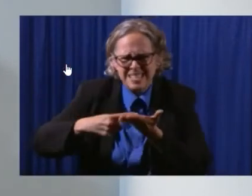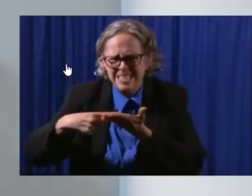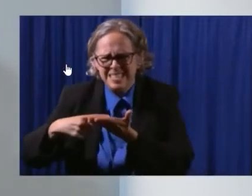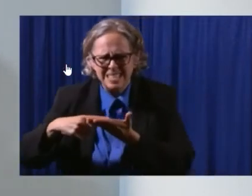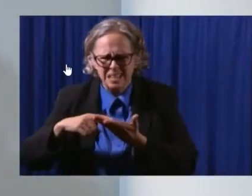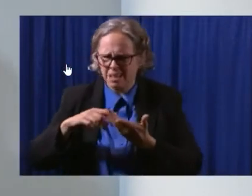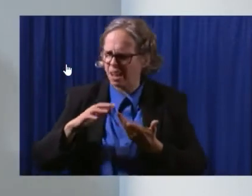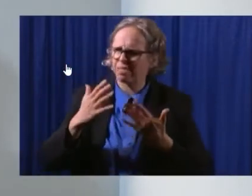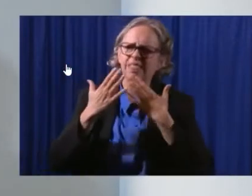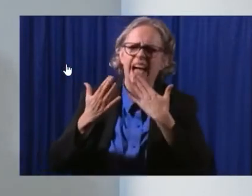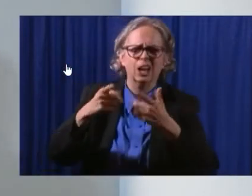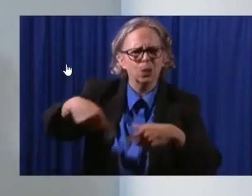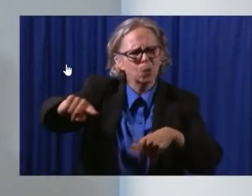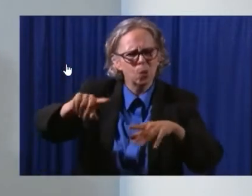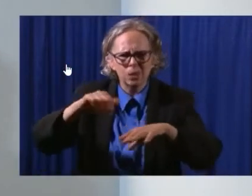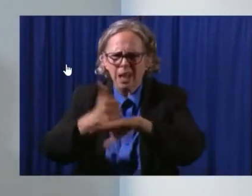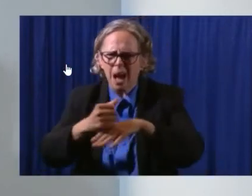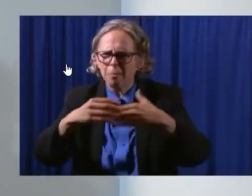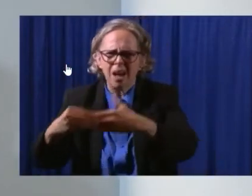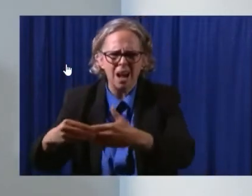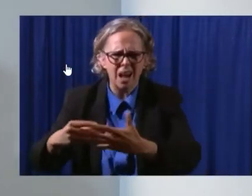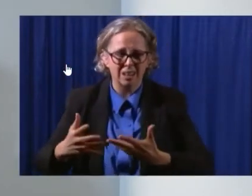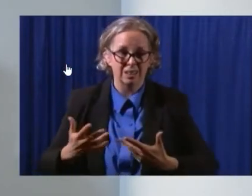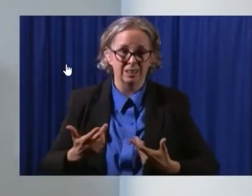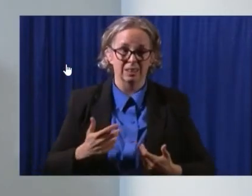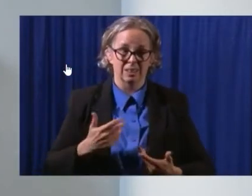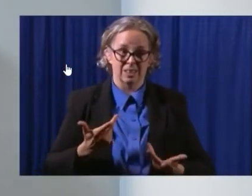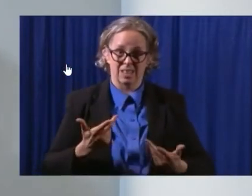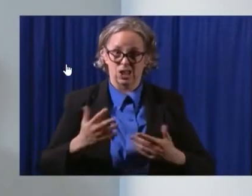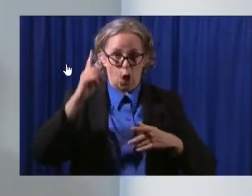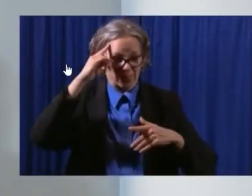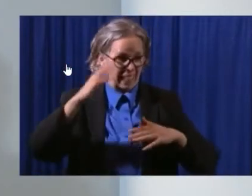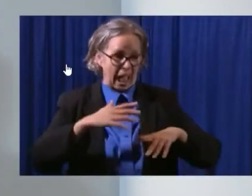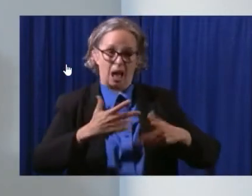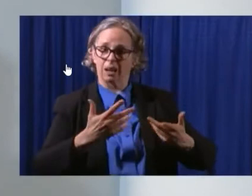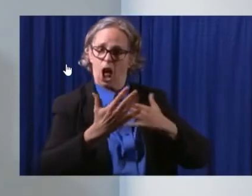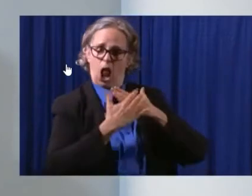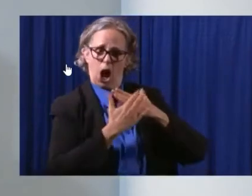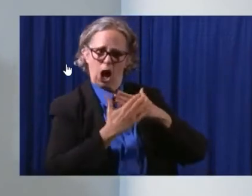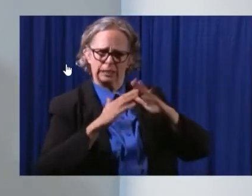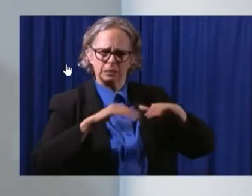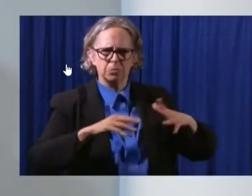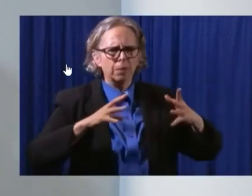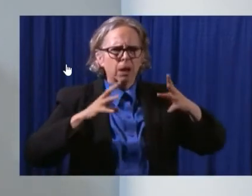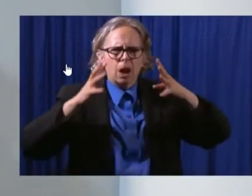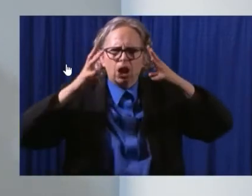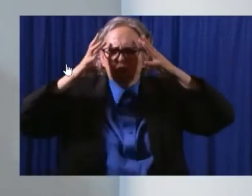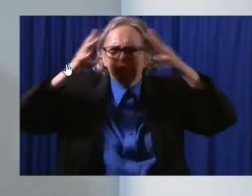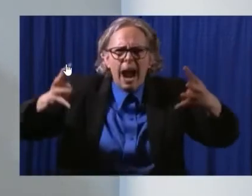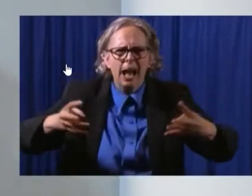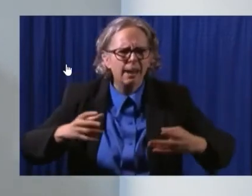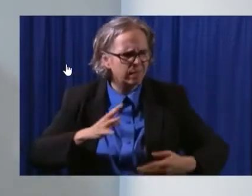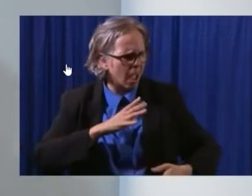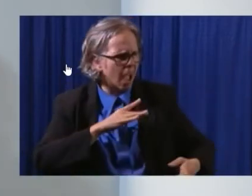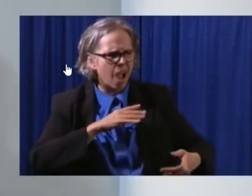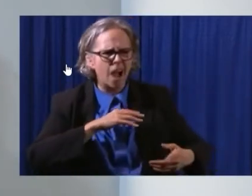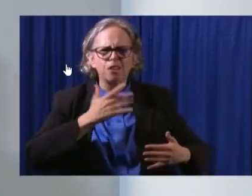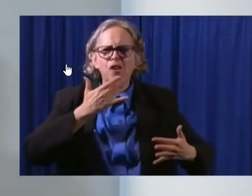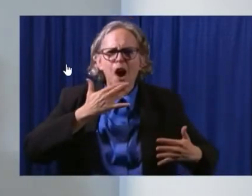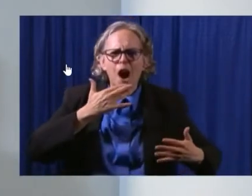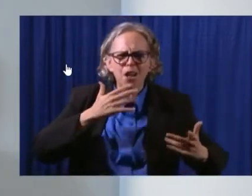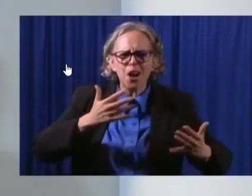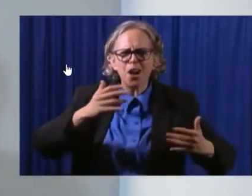system that we have that the governor announced. We talked about this for a long time, but we